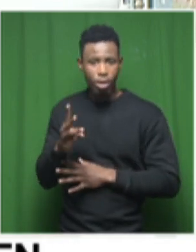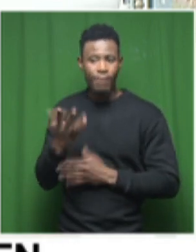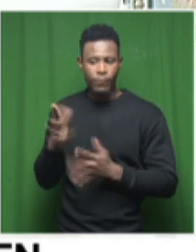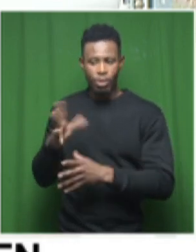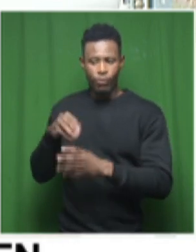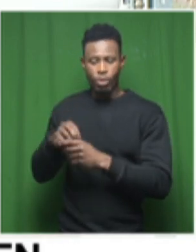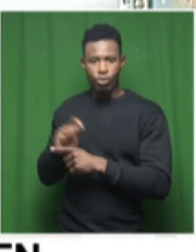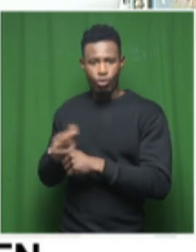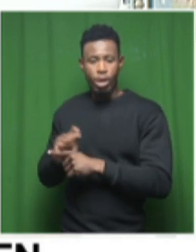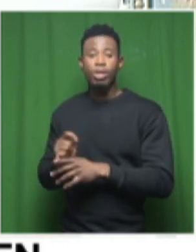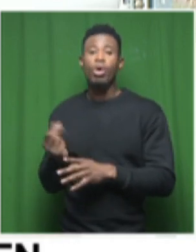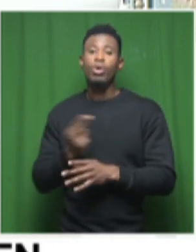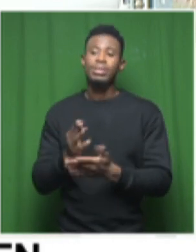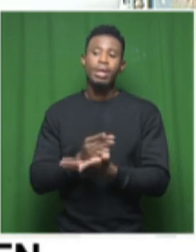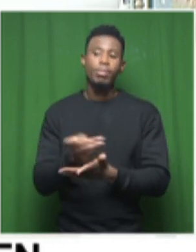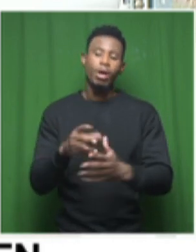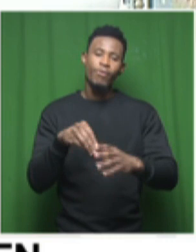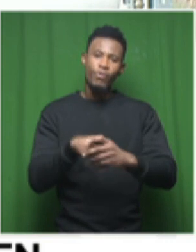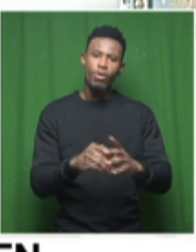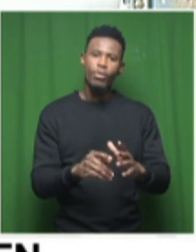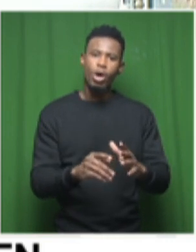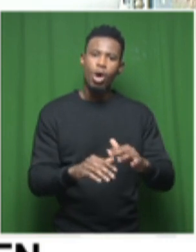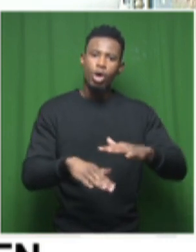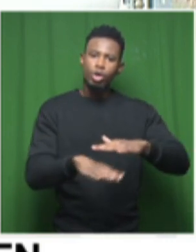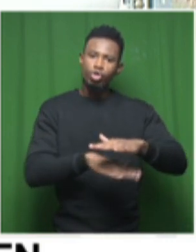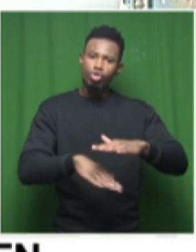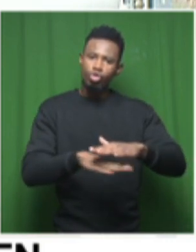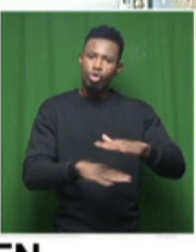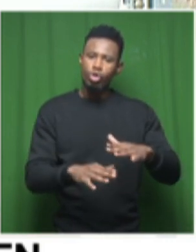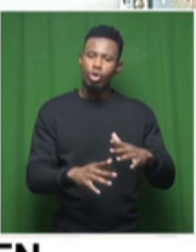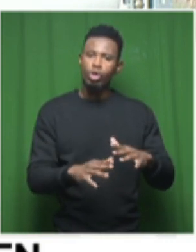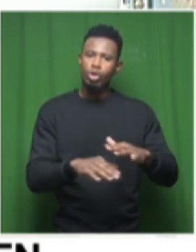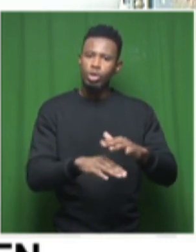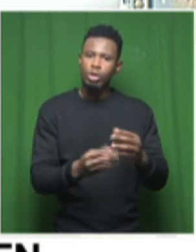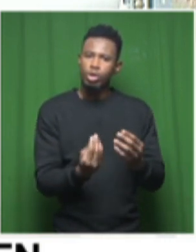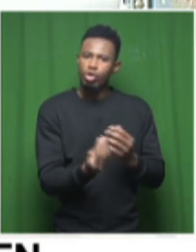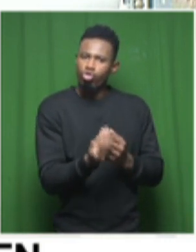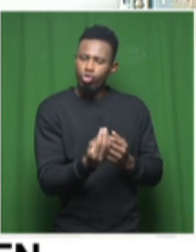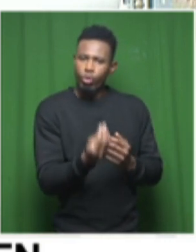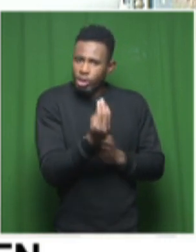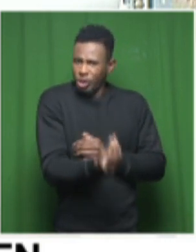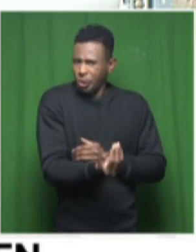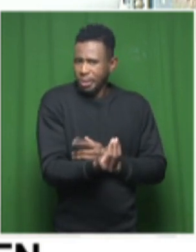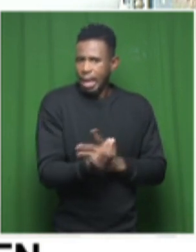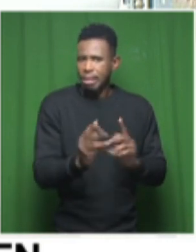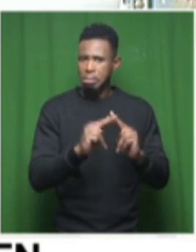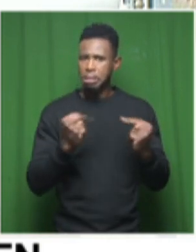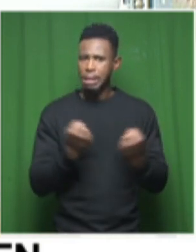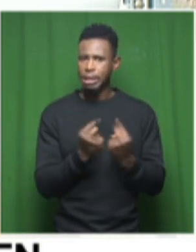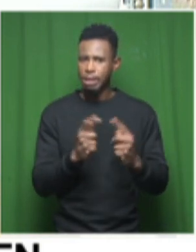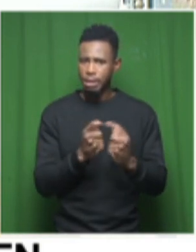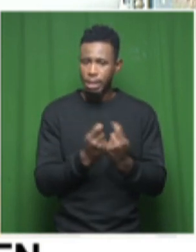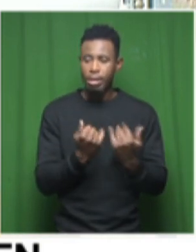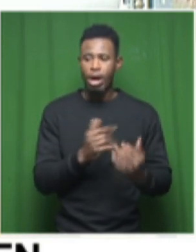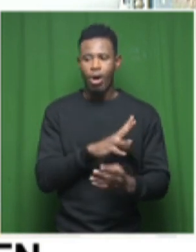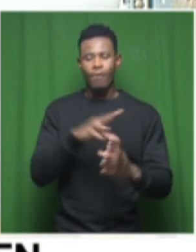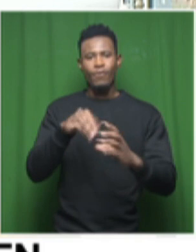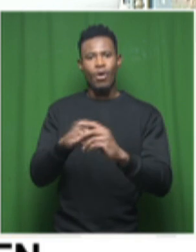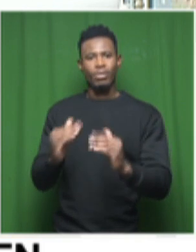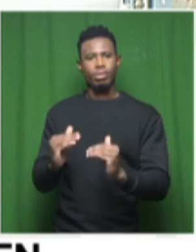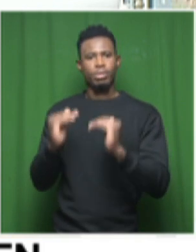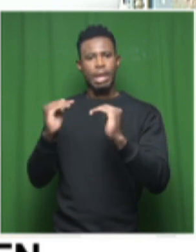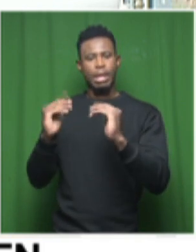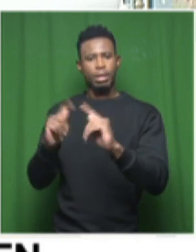the junior national teams that are now part of the senior national team, Banyana Banyana. You look at the likes of Sibulelo